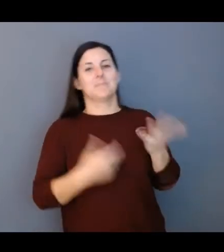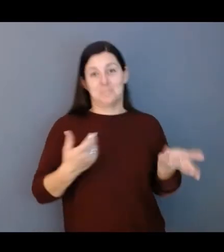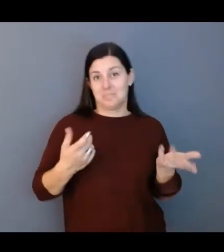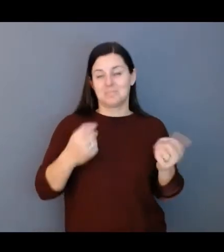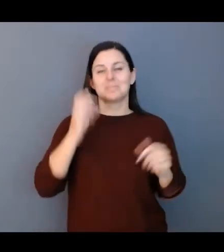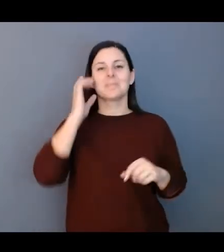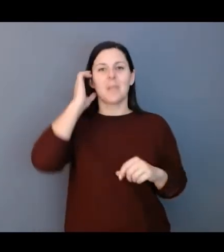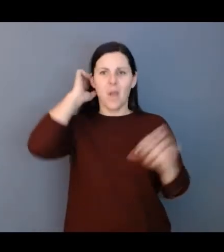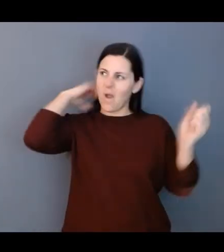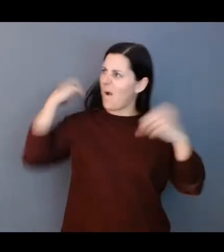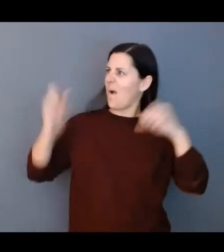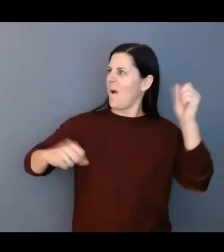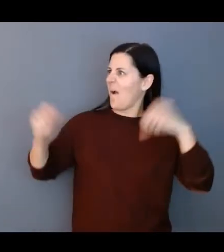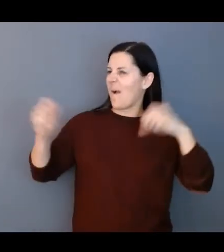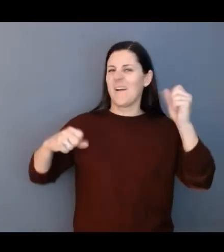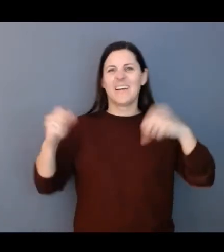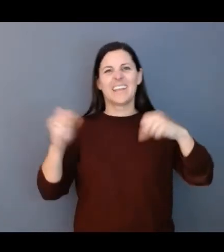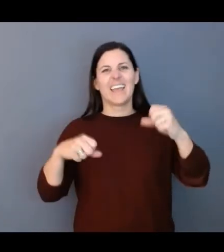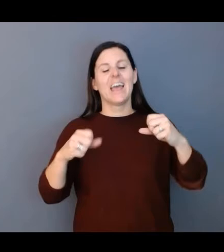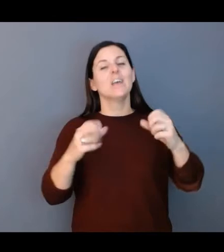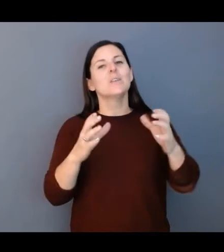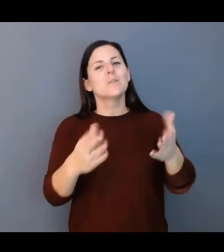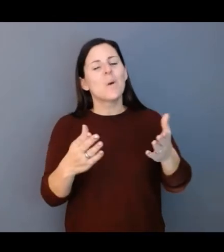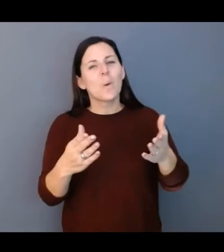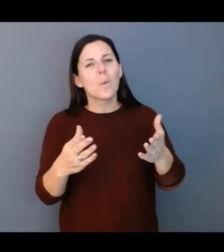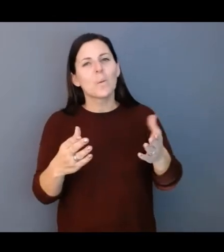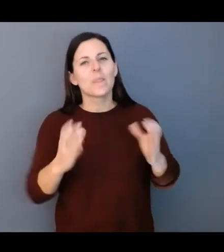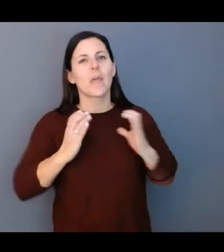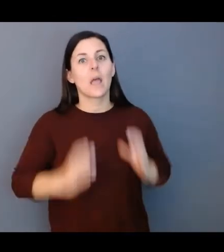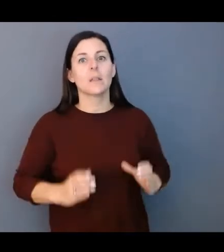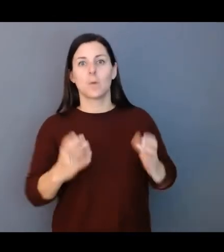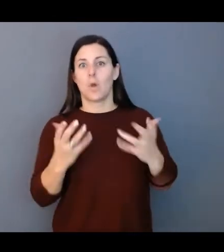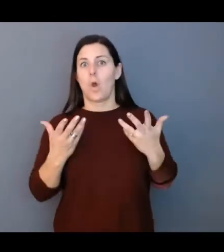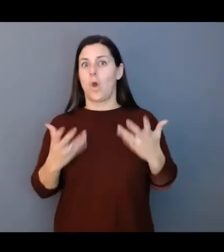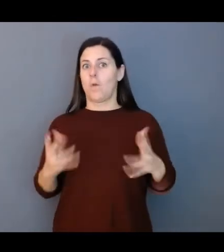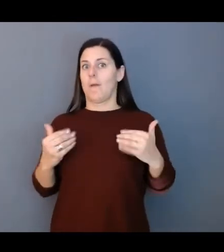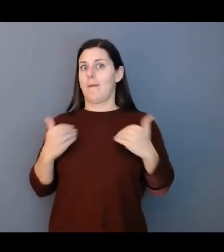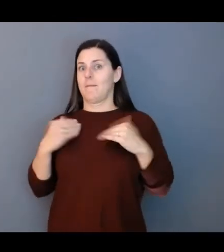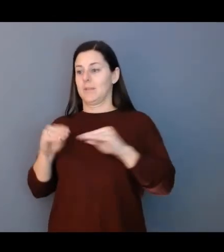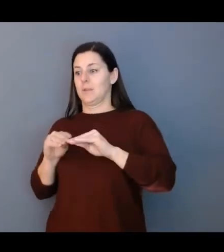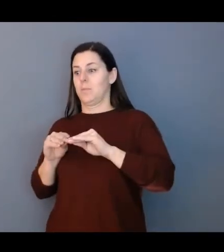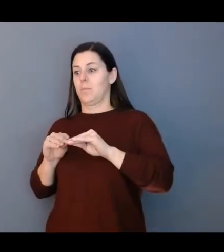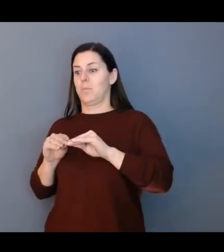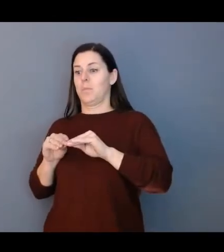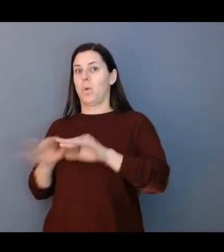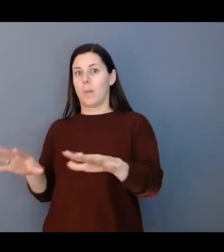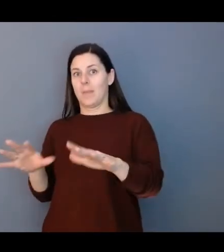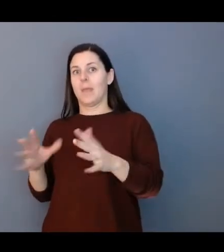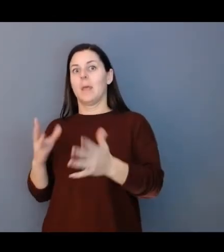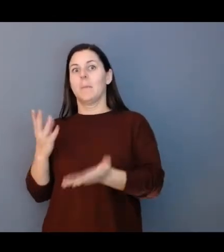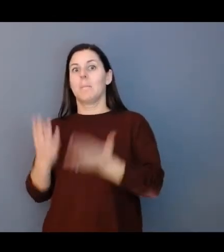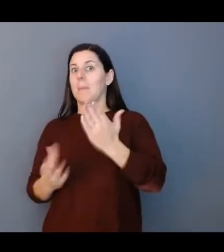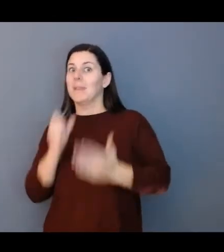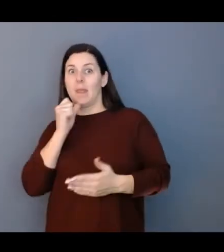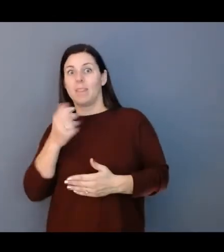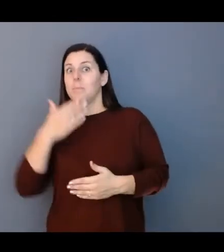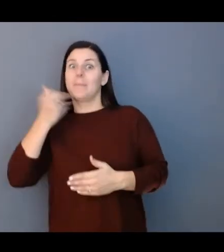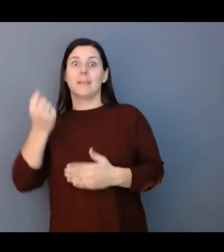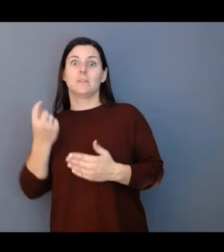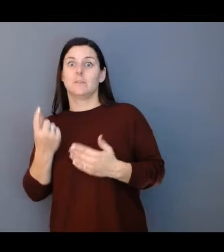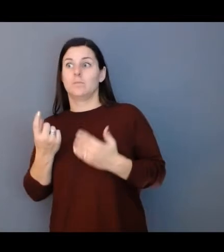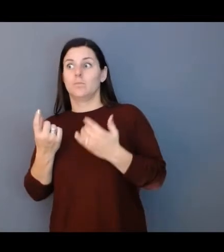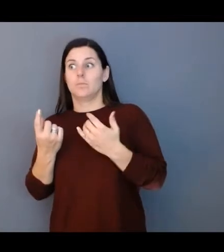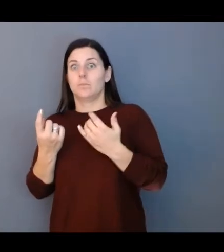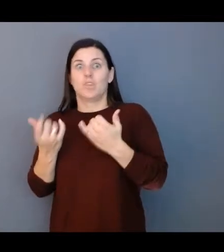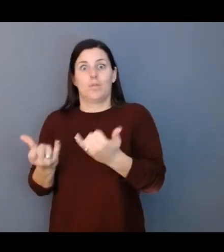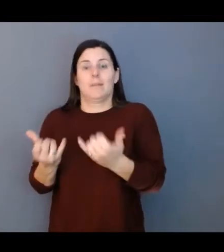price. Right. So you're saying if customers already chosen a deployment instance, they may not know it might not be the best